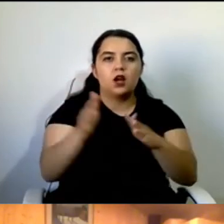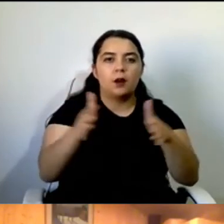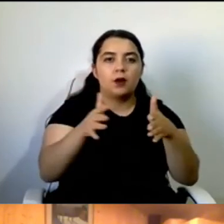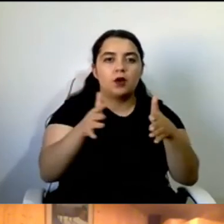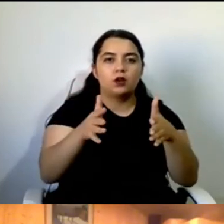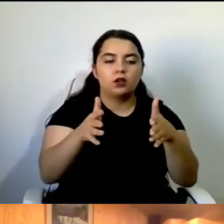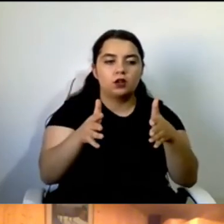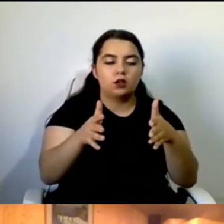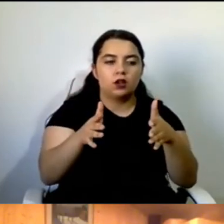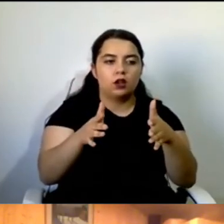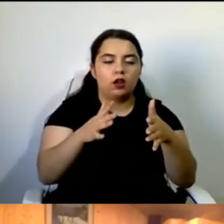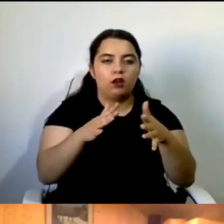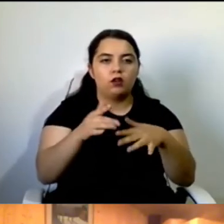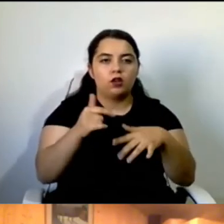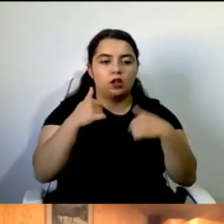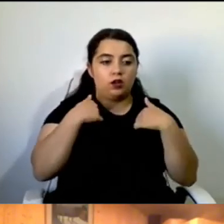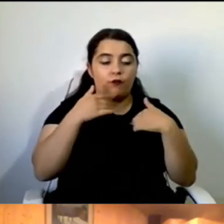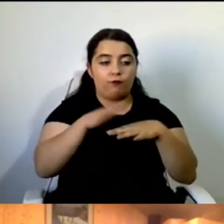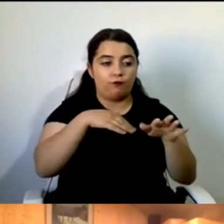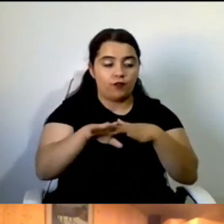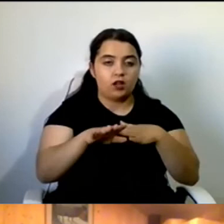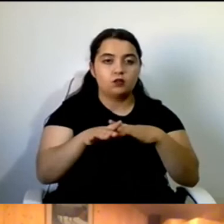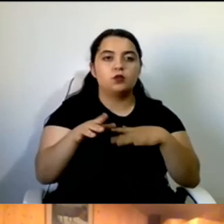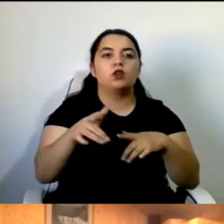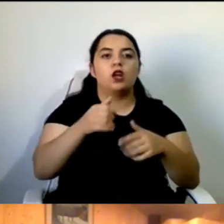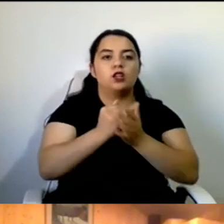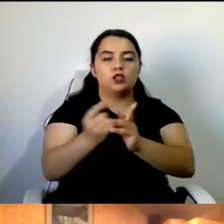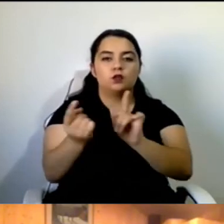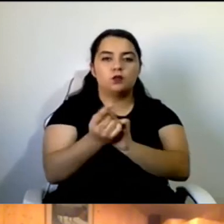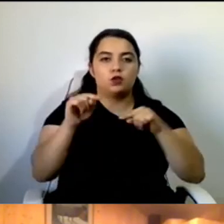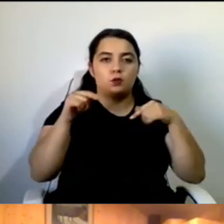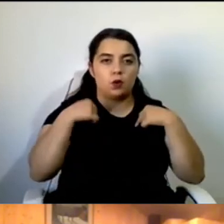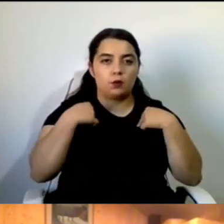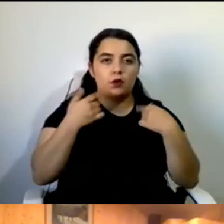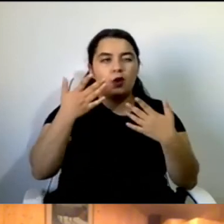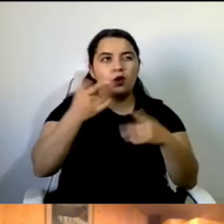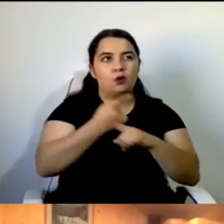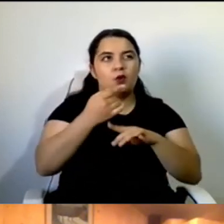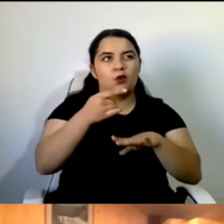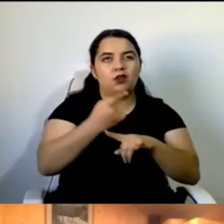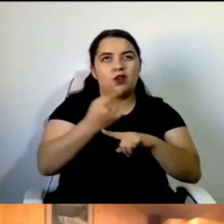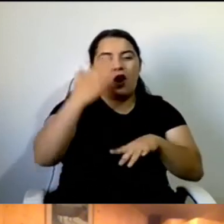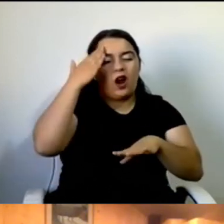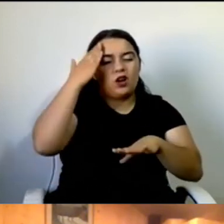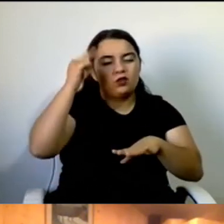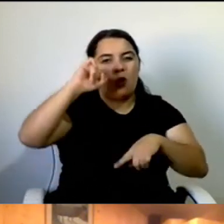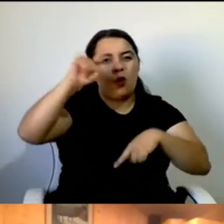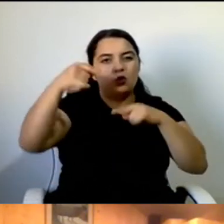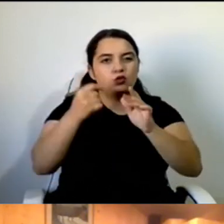assistants because I don't feel that other people can train them. But you may have other service providers who actually do some of the training